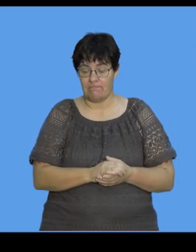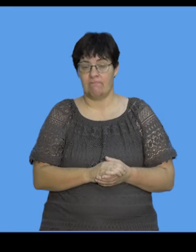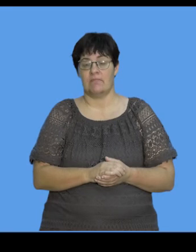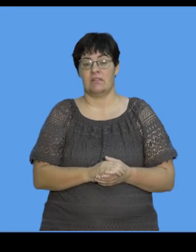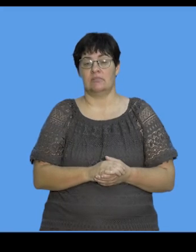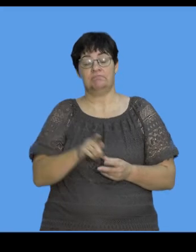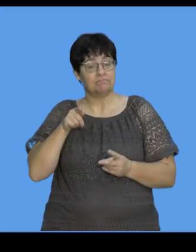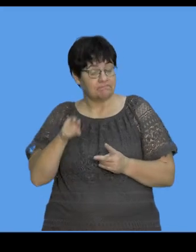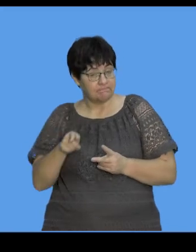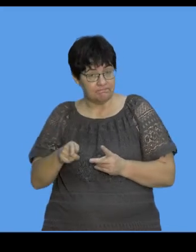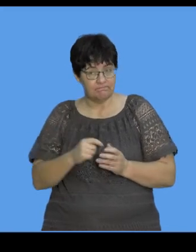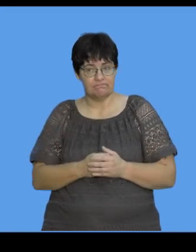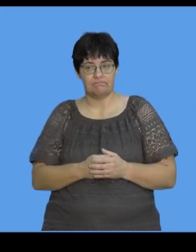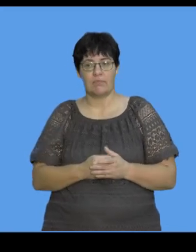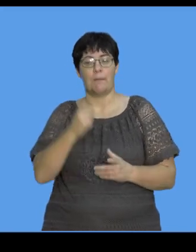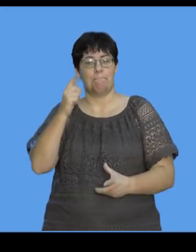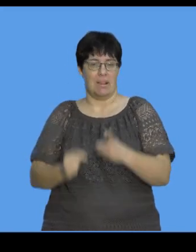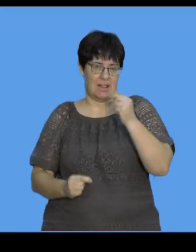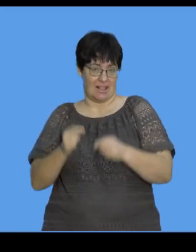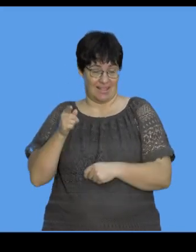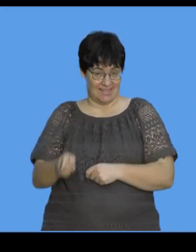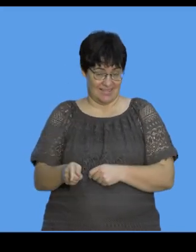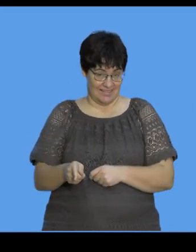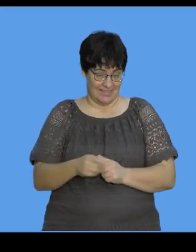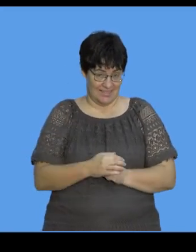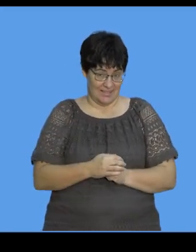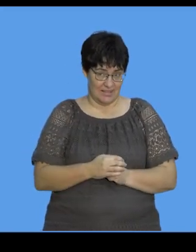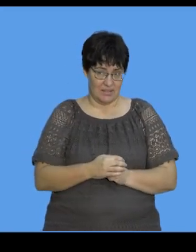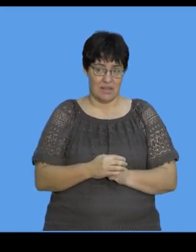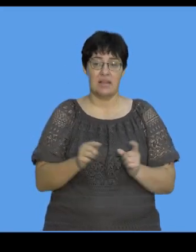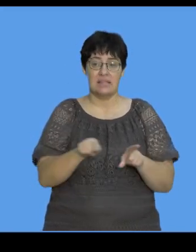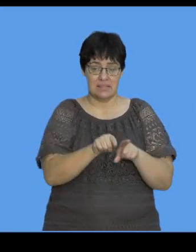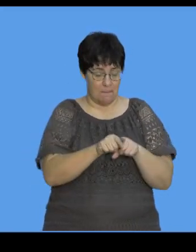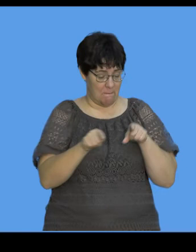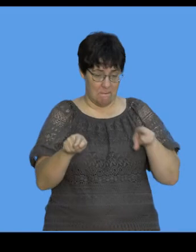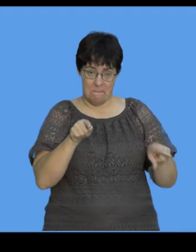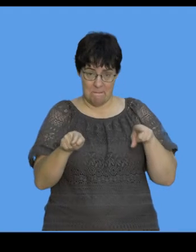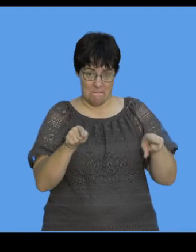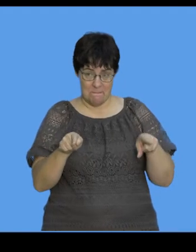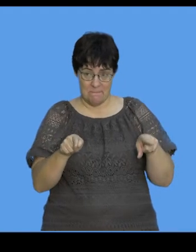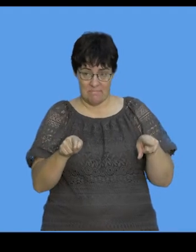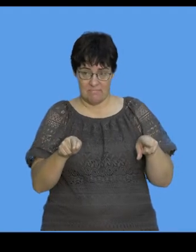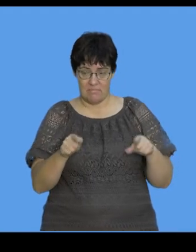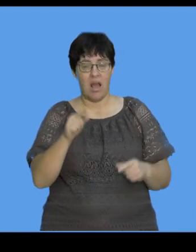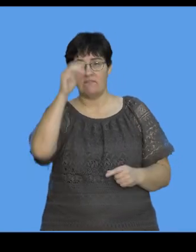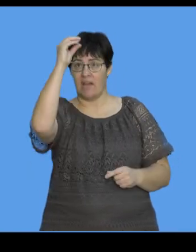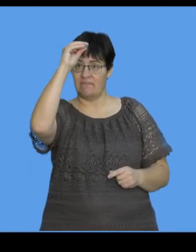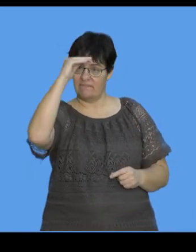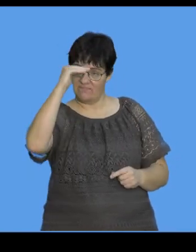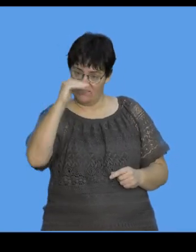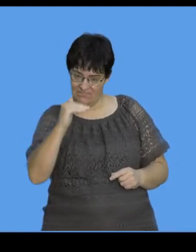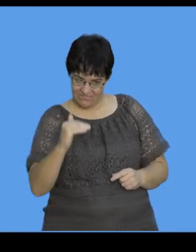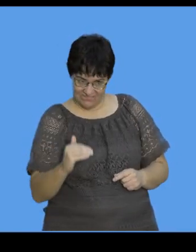okay? And this is the milk one. Exactly the same. Can you see over here? It's got a whole